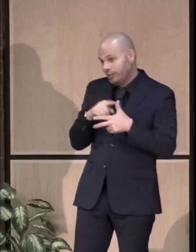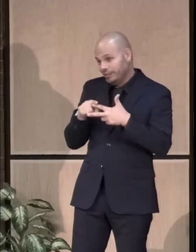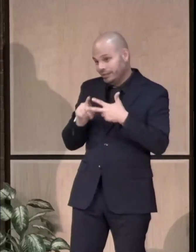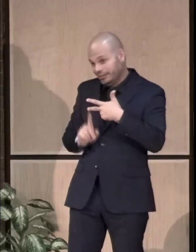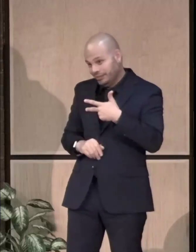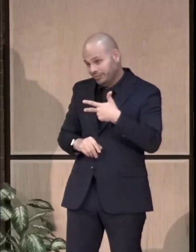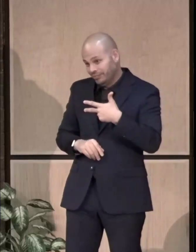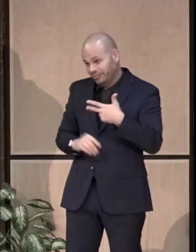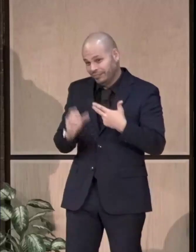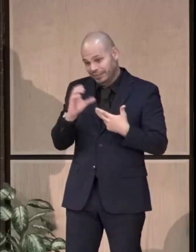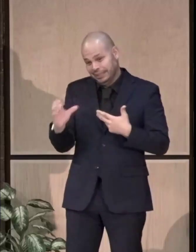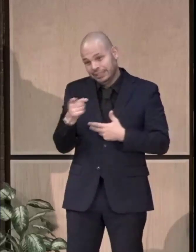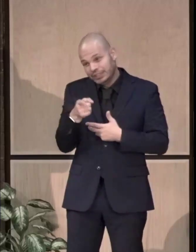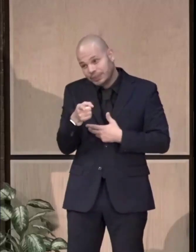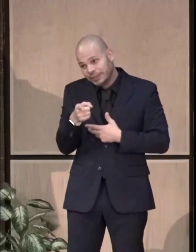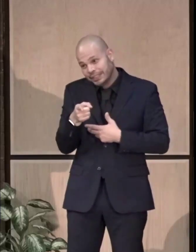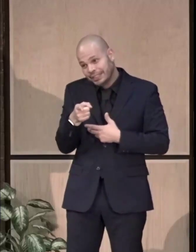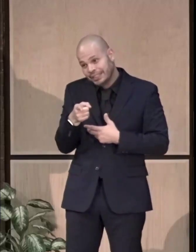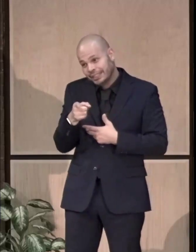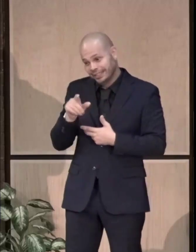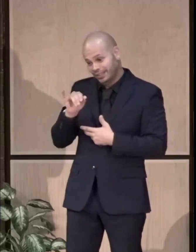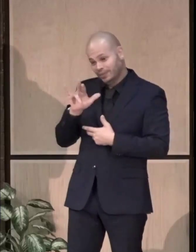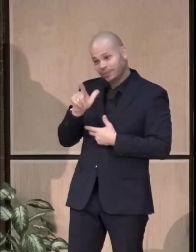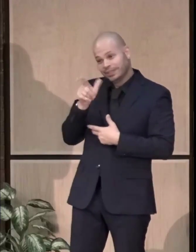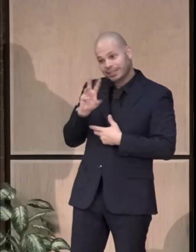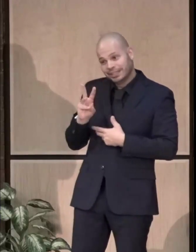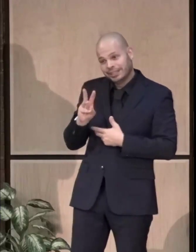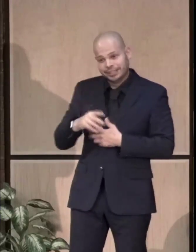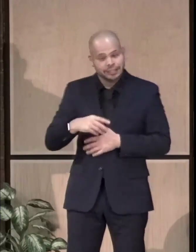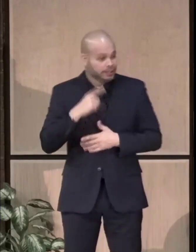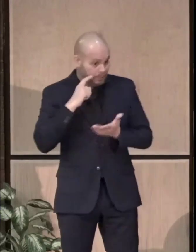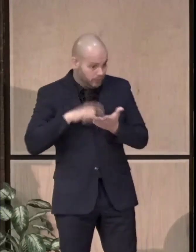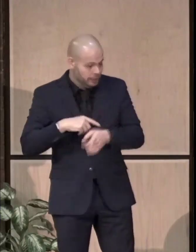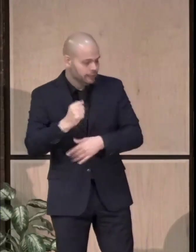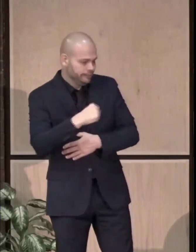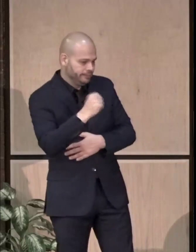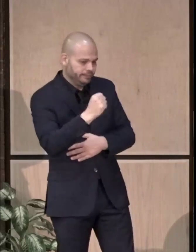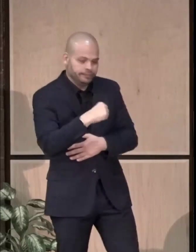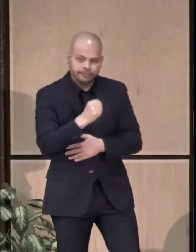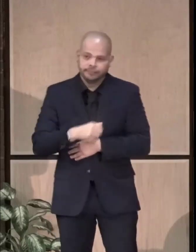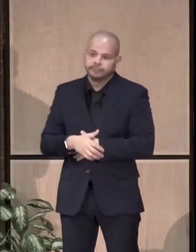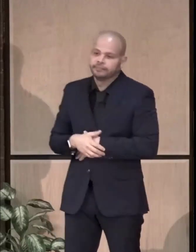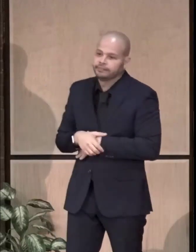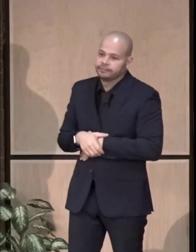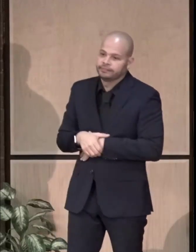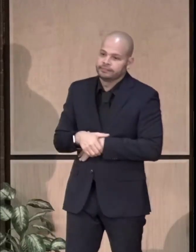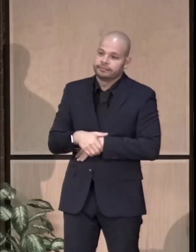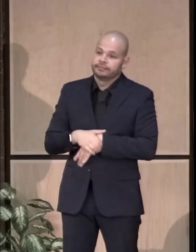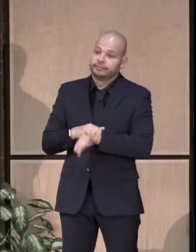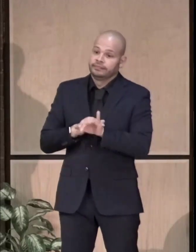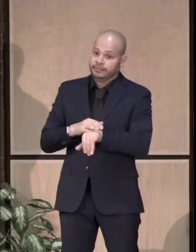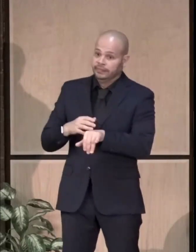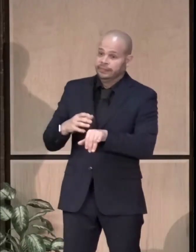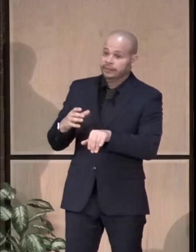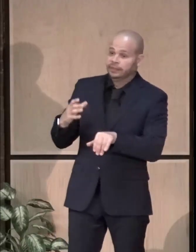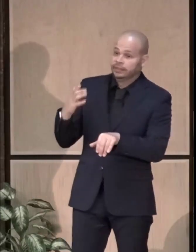Yes, sir. Okay. And it says, in the first line, Captain Reamer got me up to speed